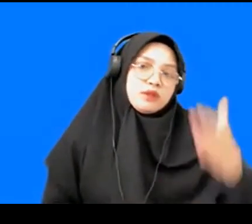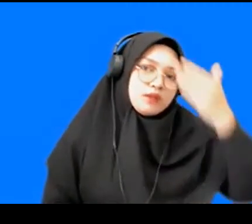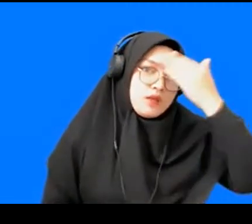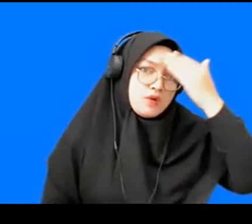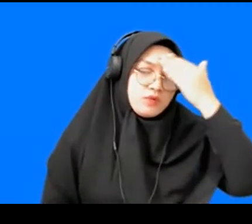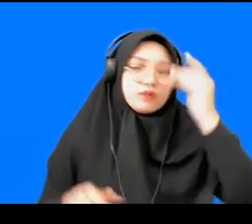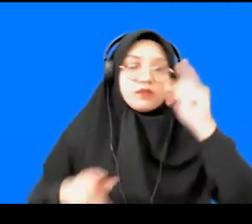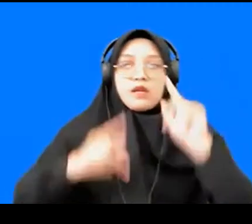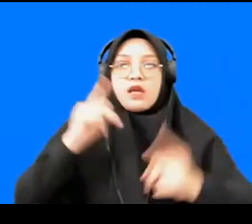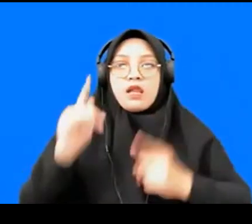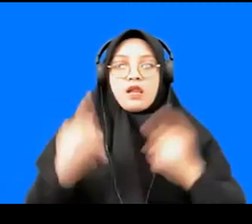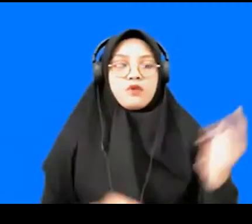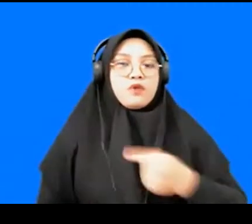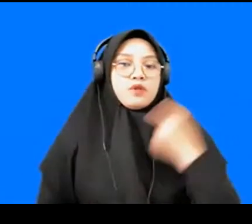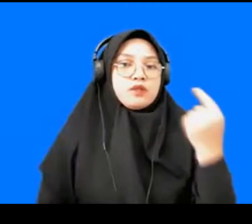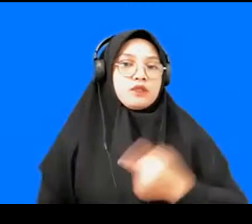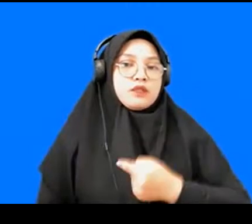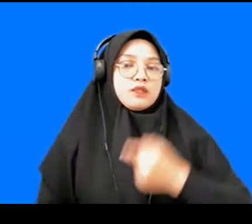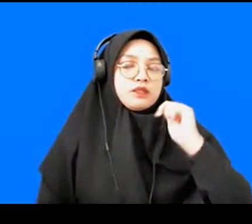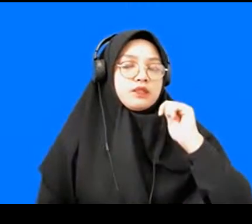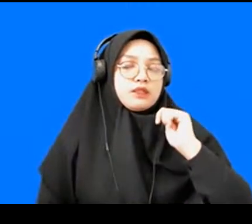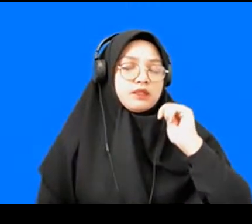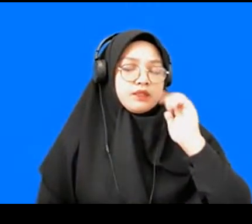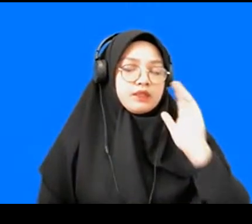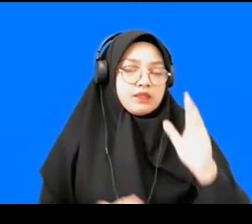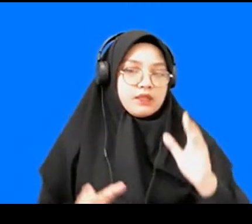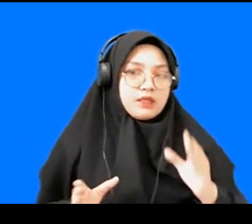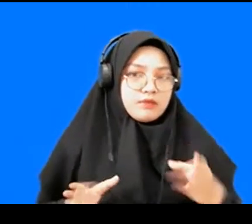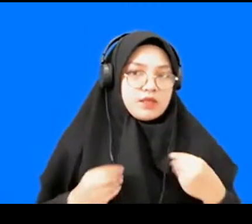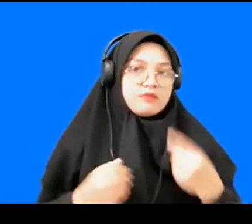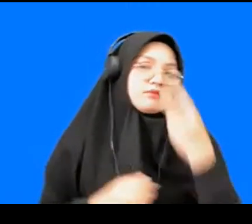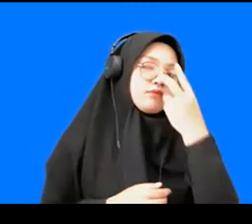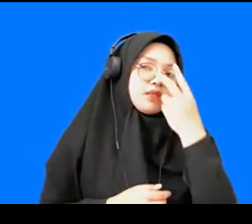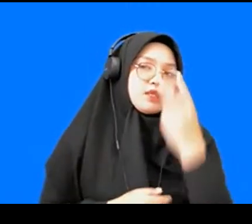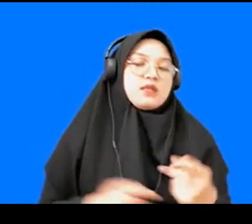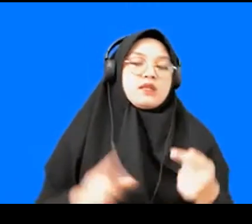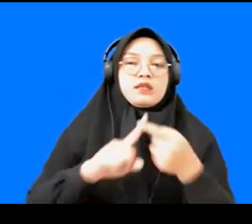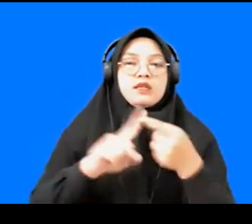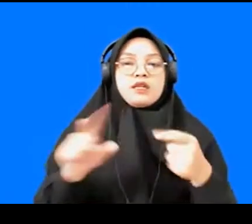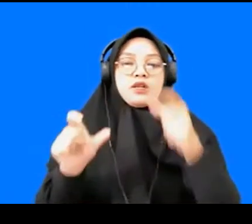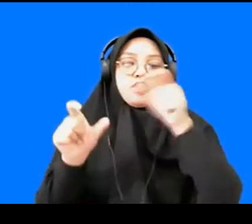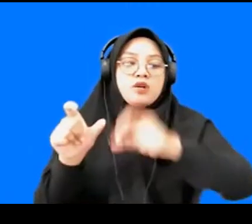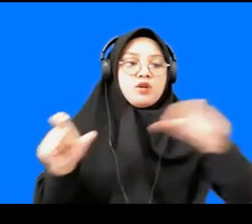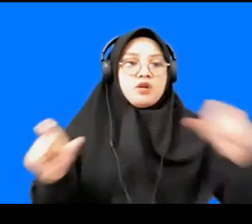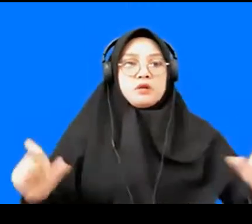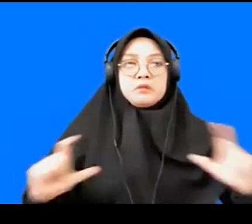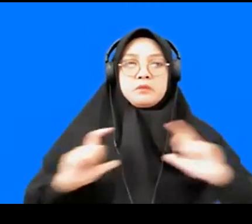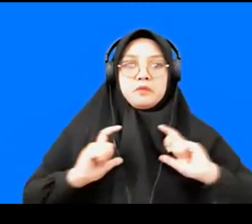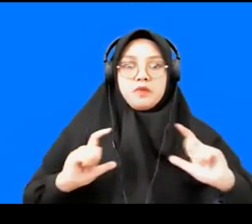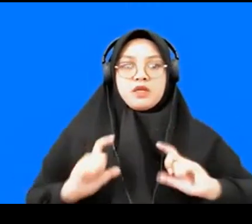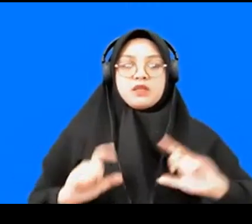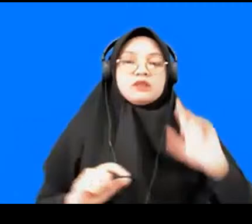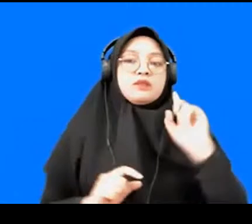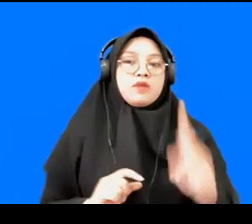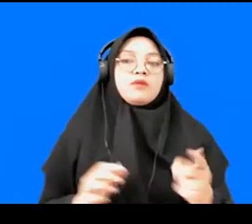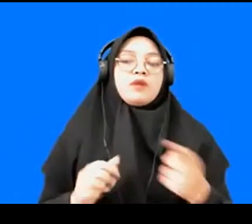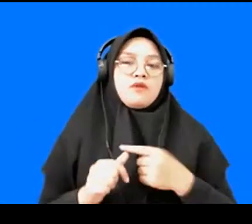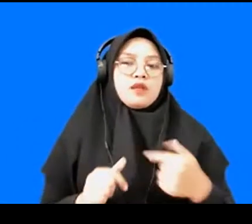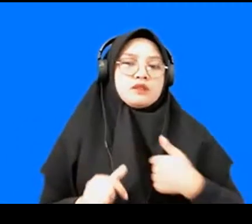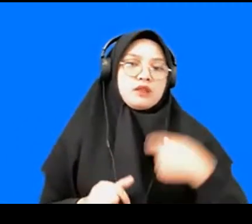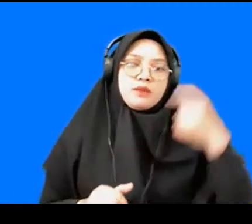rich people, because I all along the way, I think they're just paying the tax just the way we are.